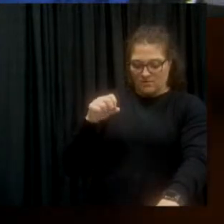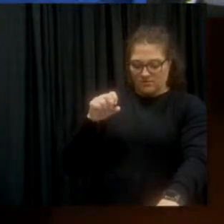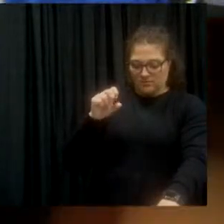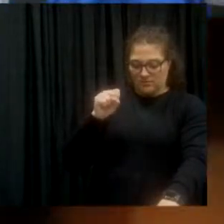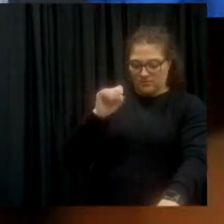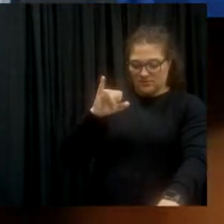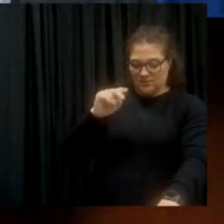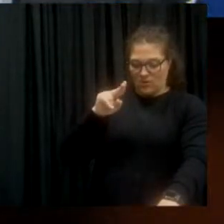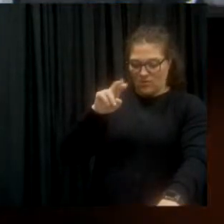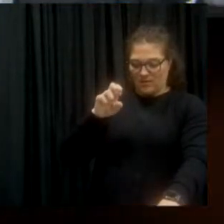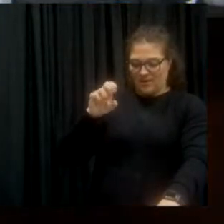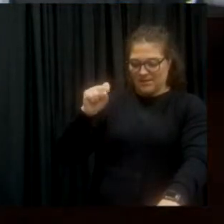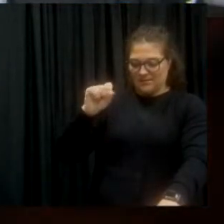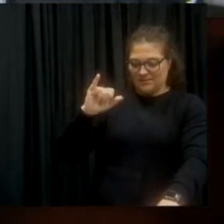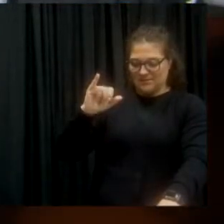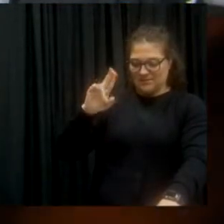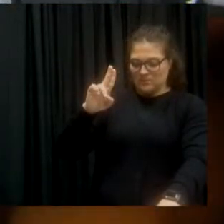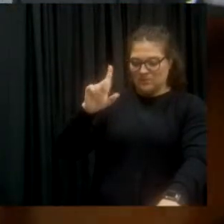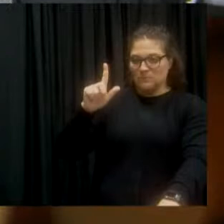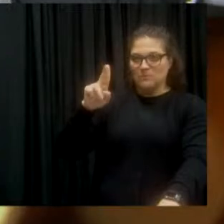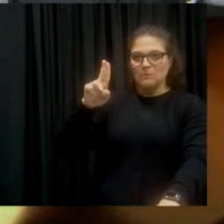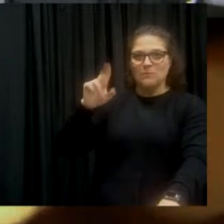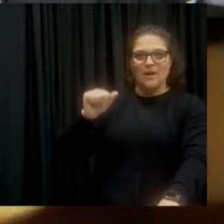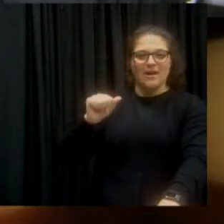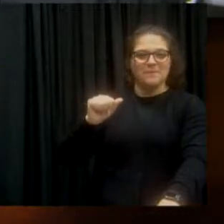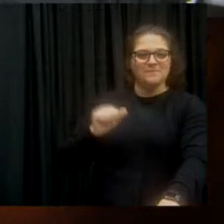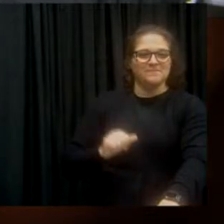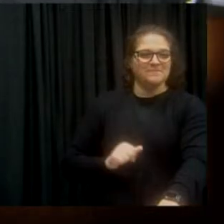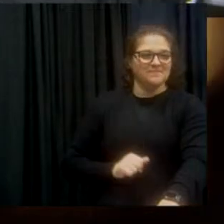Sione Sialua.